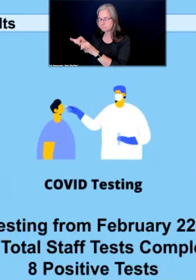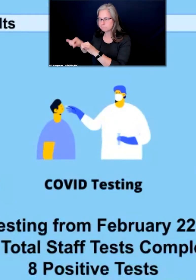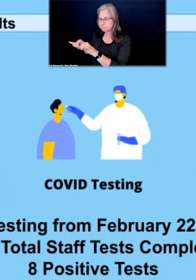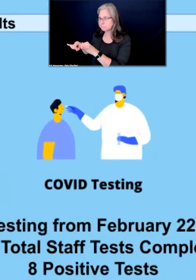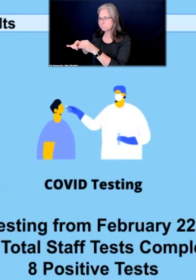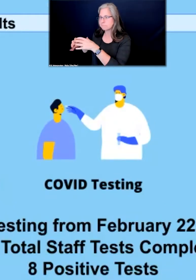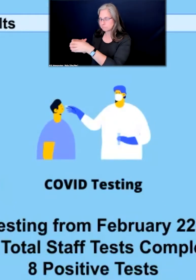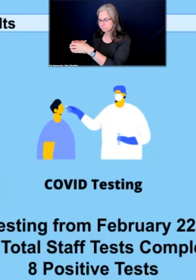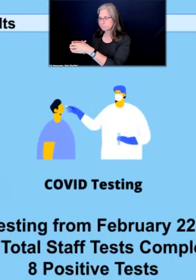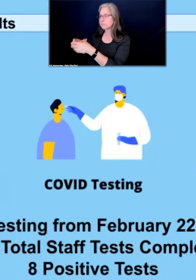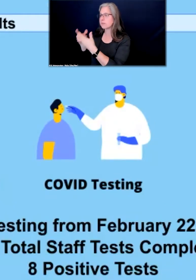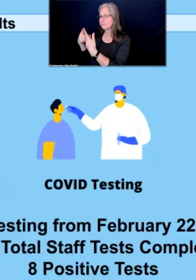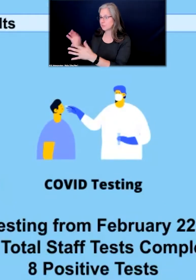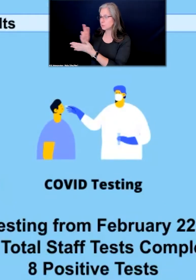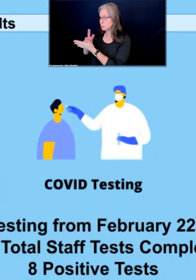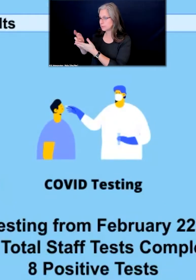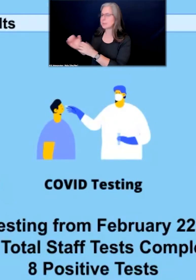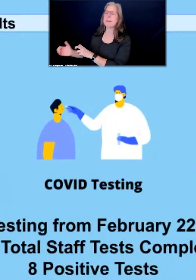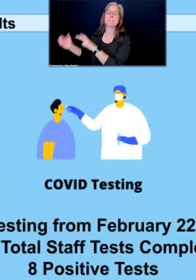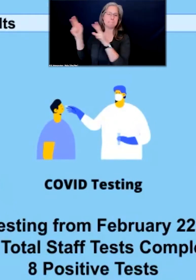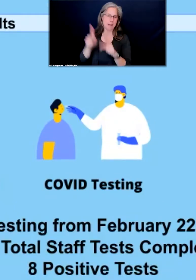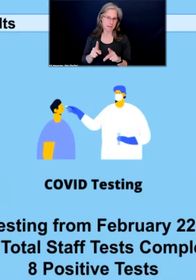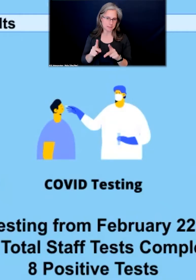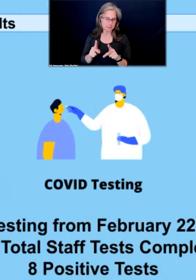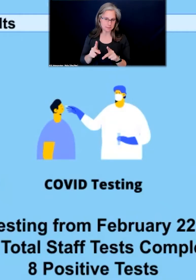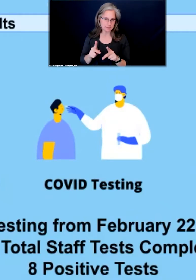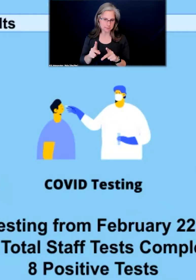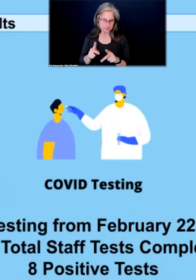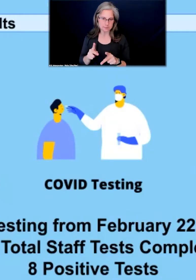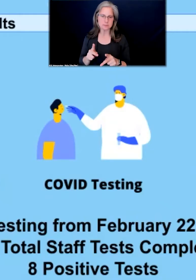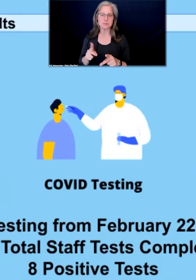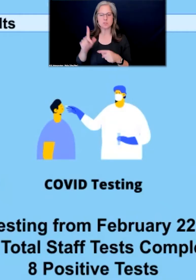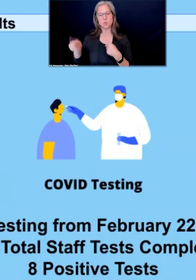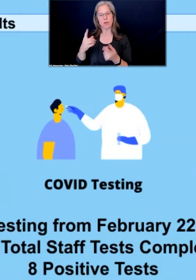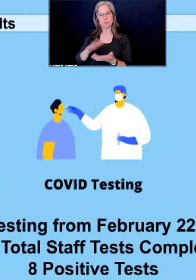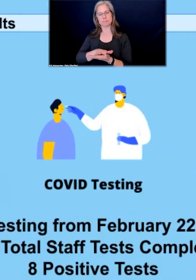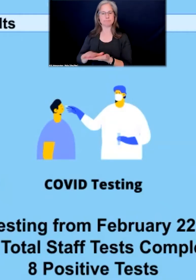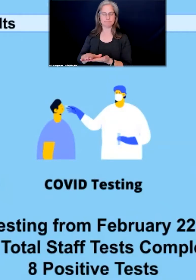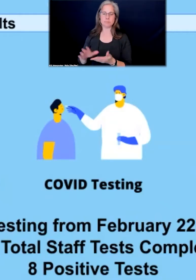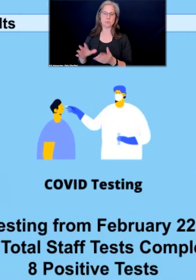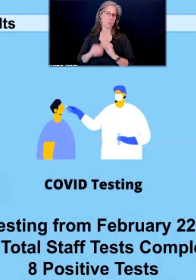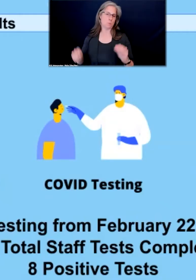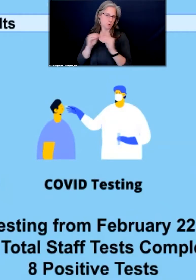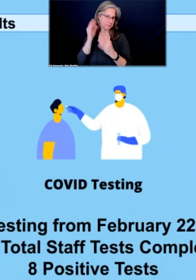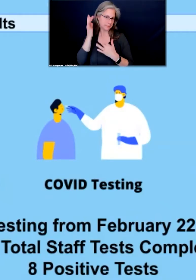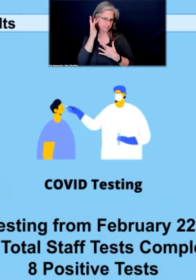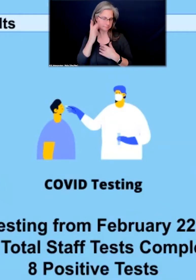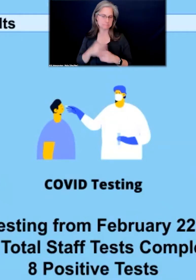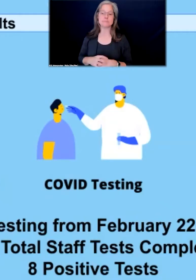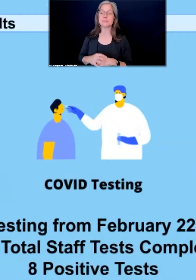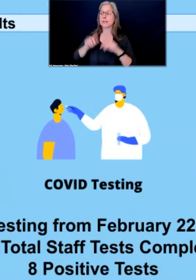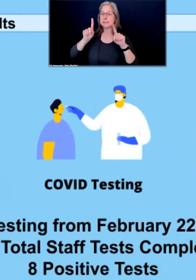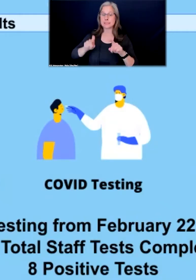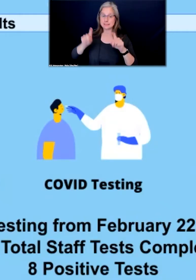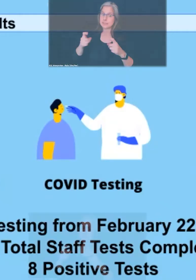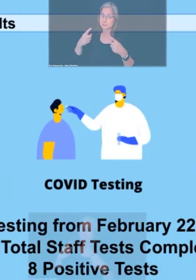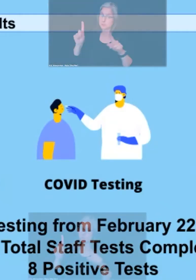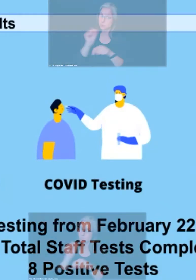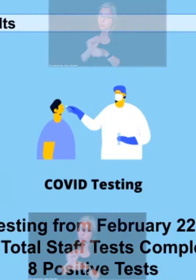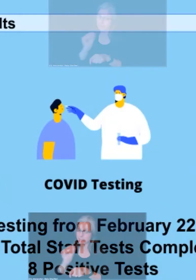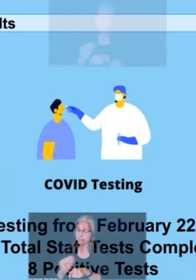or work site when they're clear of COVID. So the testing is working.